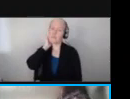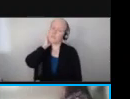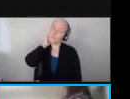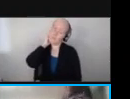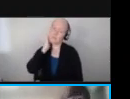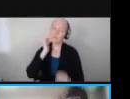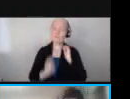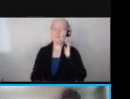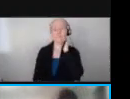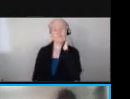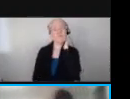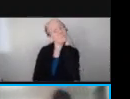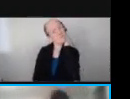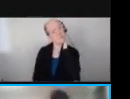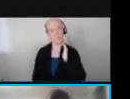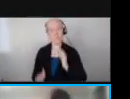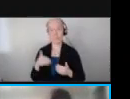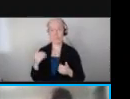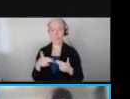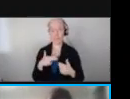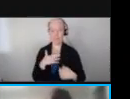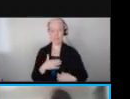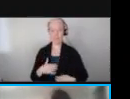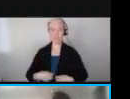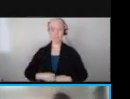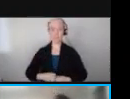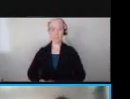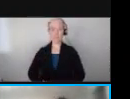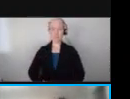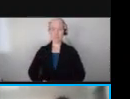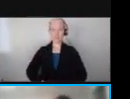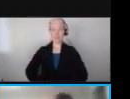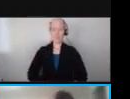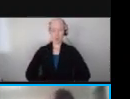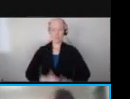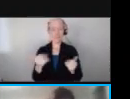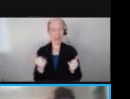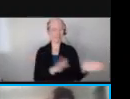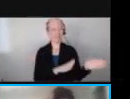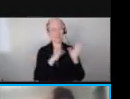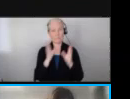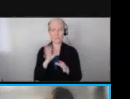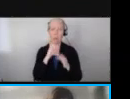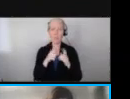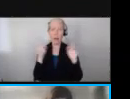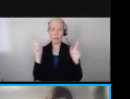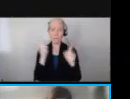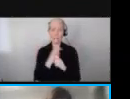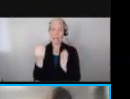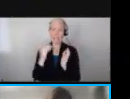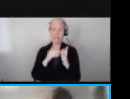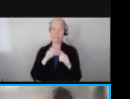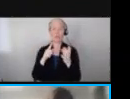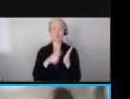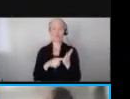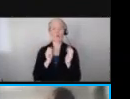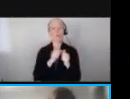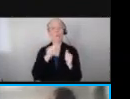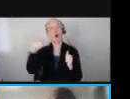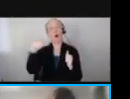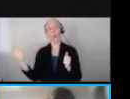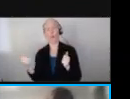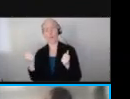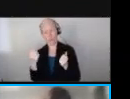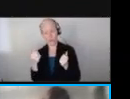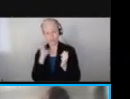I can also kind of look at this complexity and try to convey it in a different way. And I can start to look at the different, on the